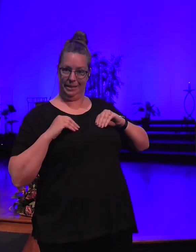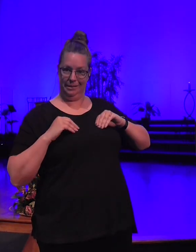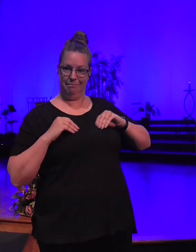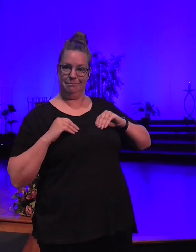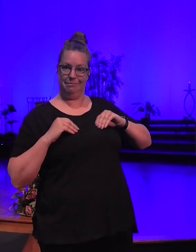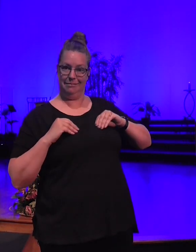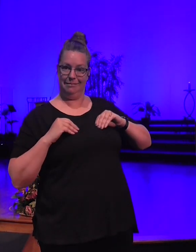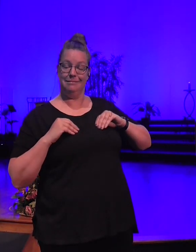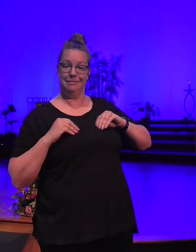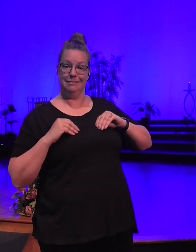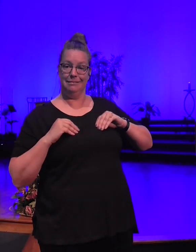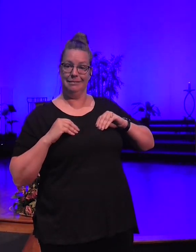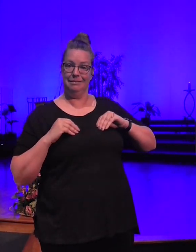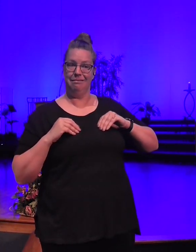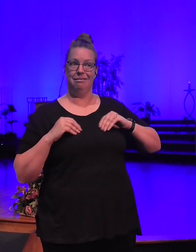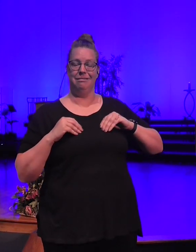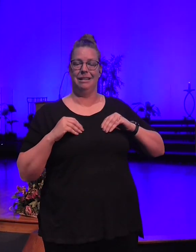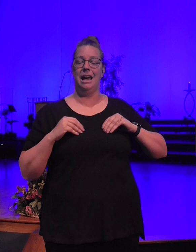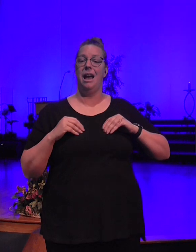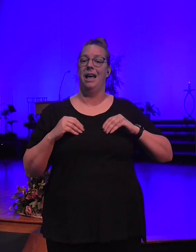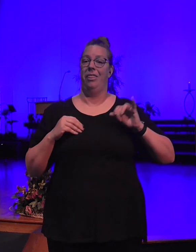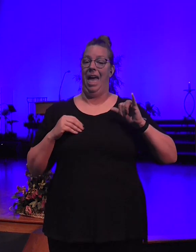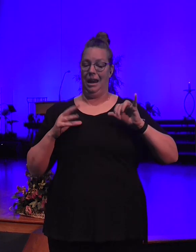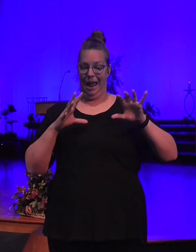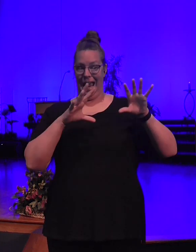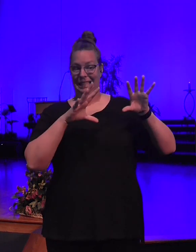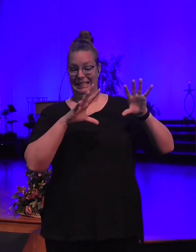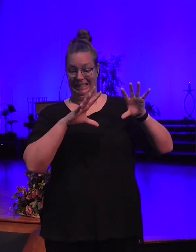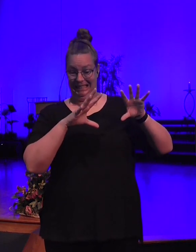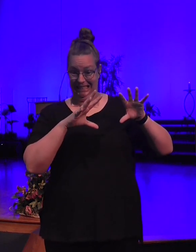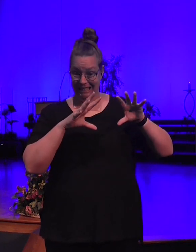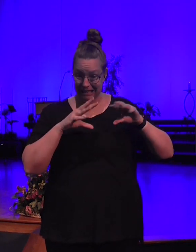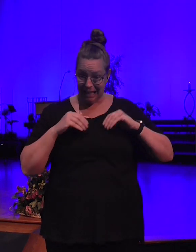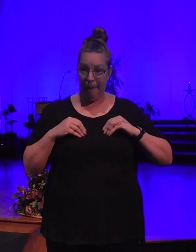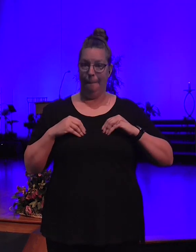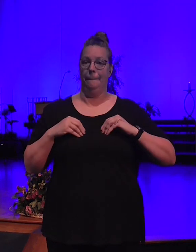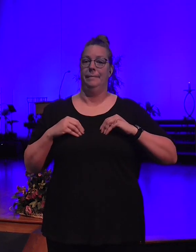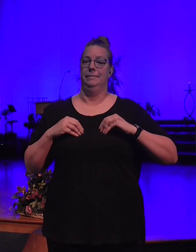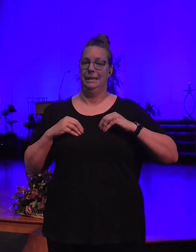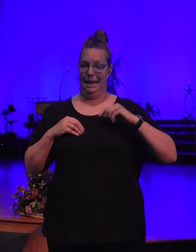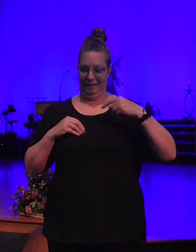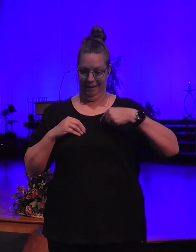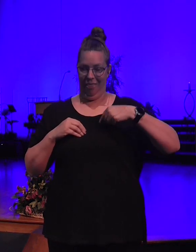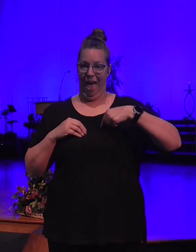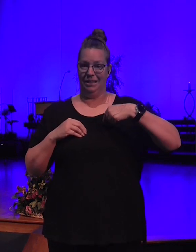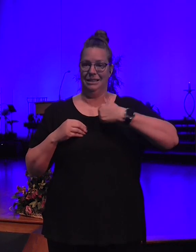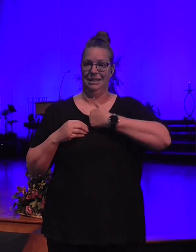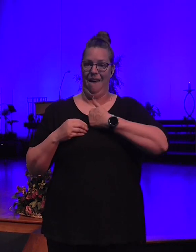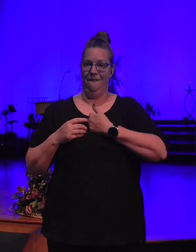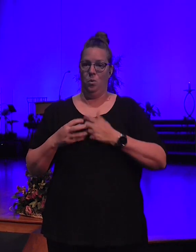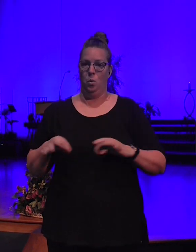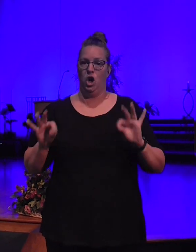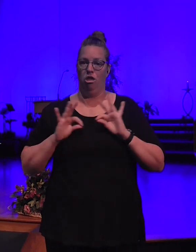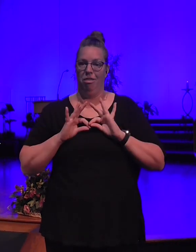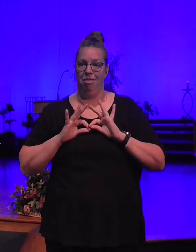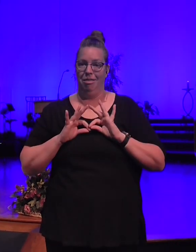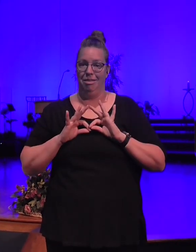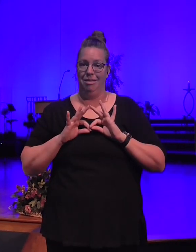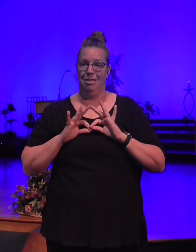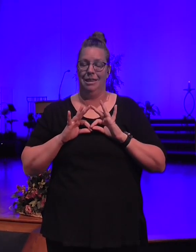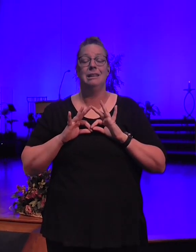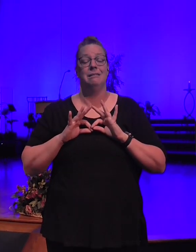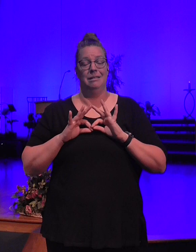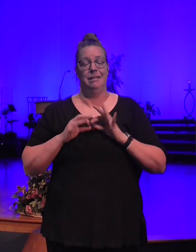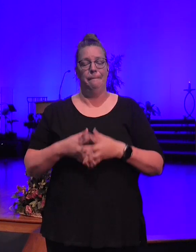that acceptance is where you start getting that feeling of self-worth. So I